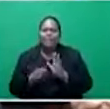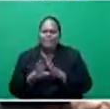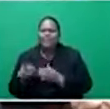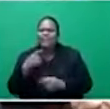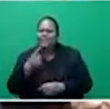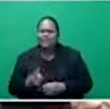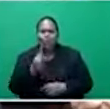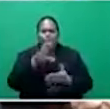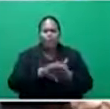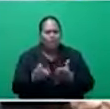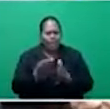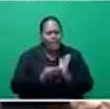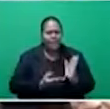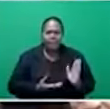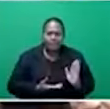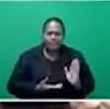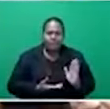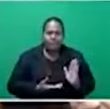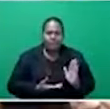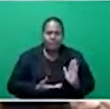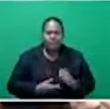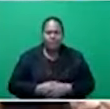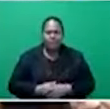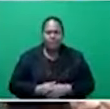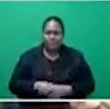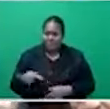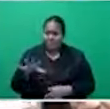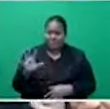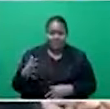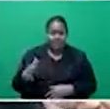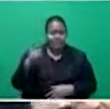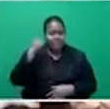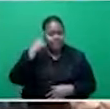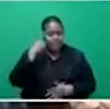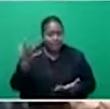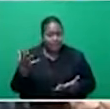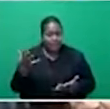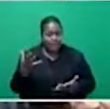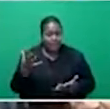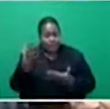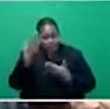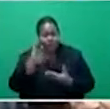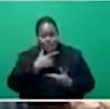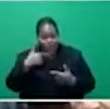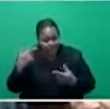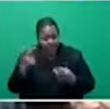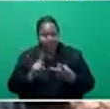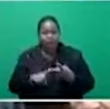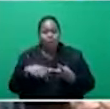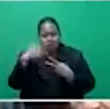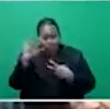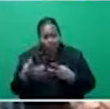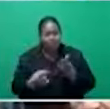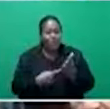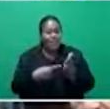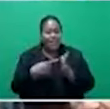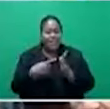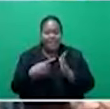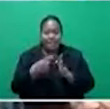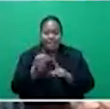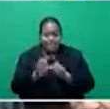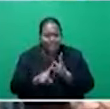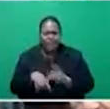budget. Mr. Speaker, sir, they may think, Honourable Gerengere Tambua, Honourable Tikonduan Dua, may think it's actually quite